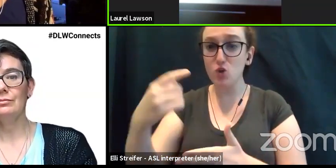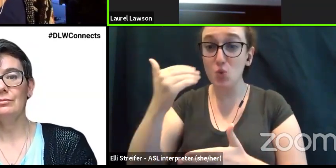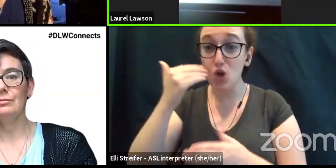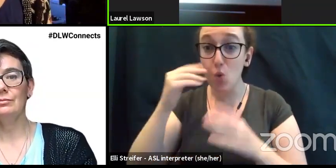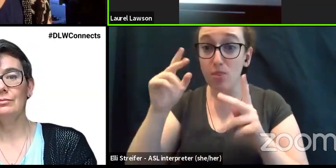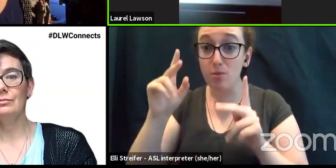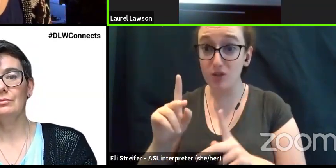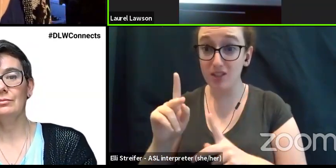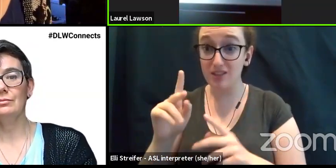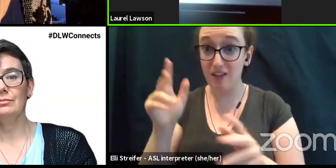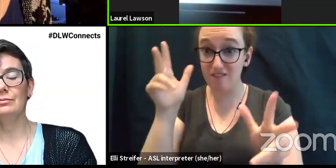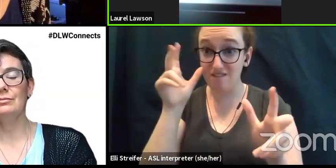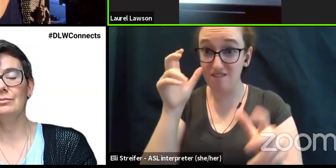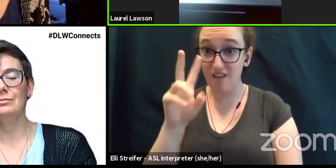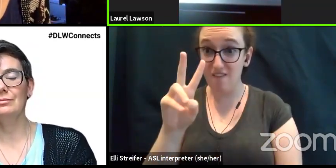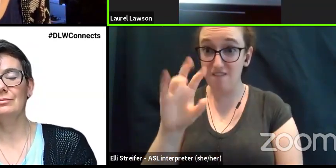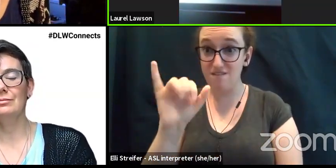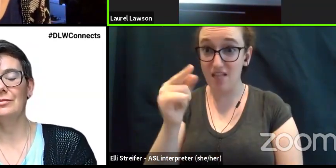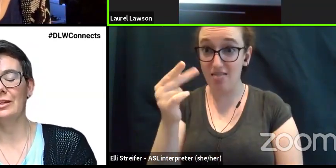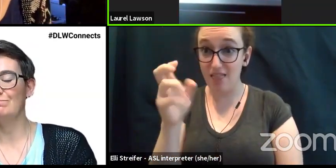they're disabled?